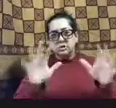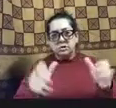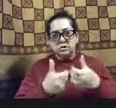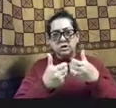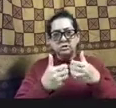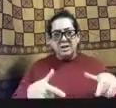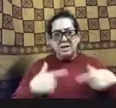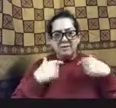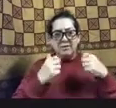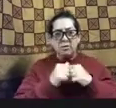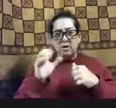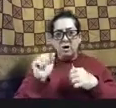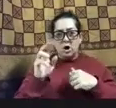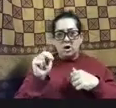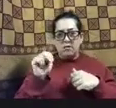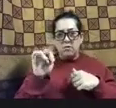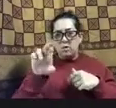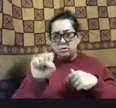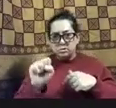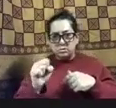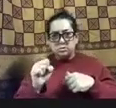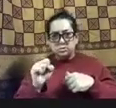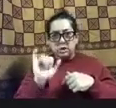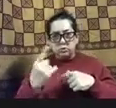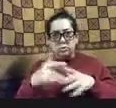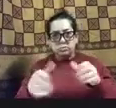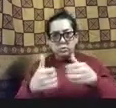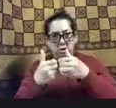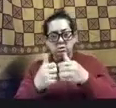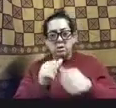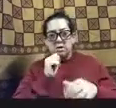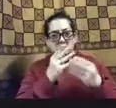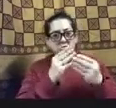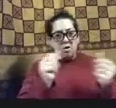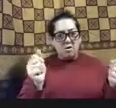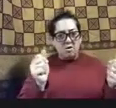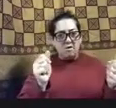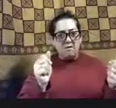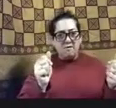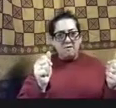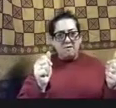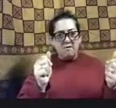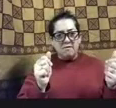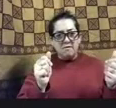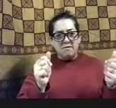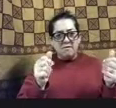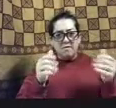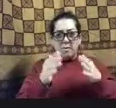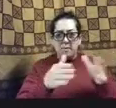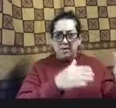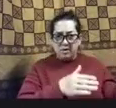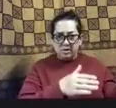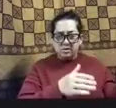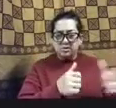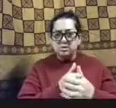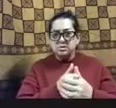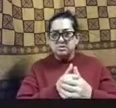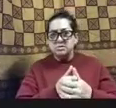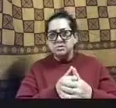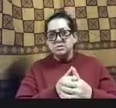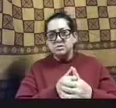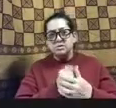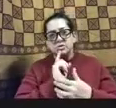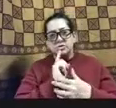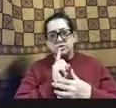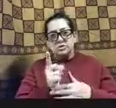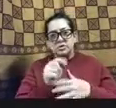coexistence with carnivores being one of them, really is not solved on the level of methods. It really goes